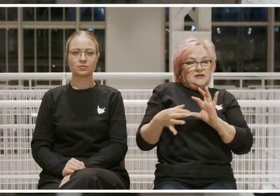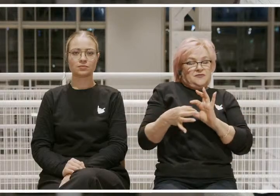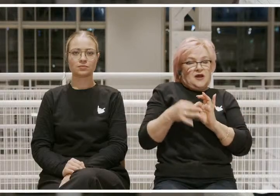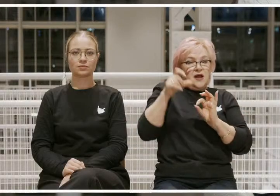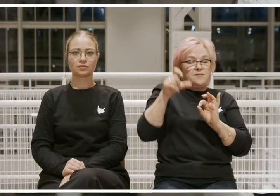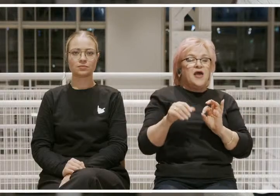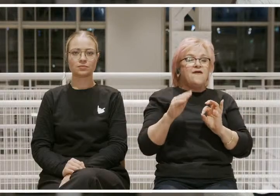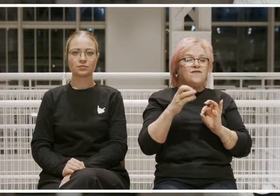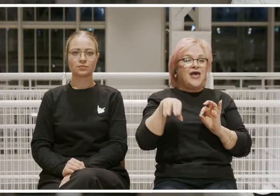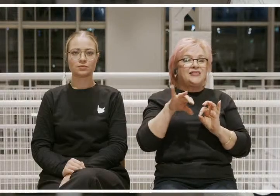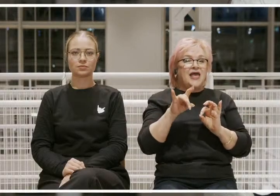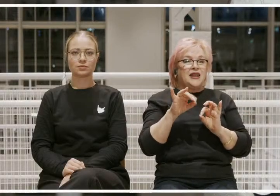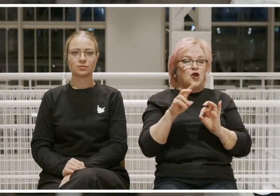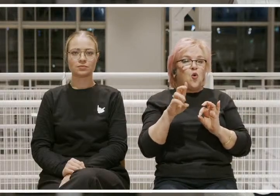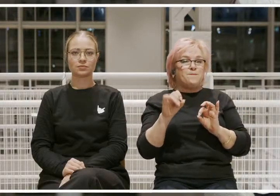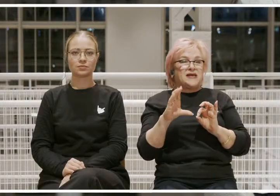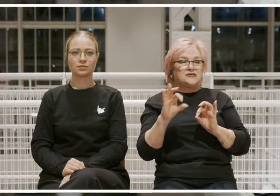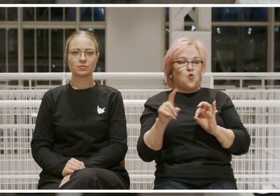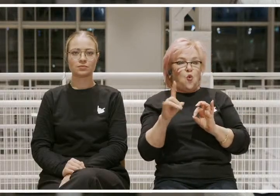who